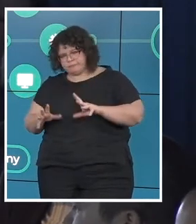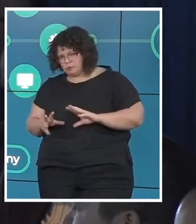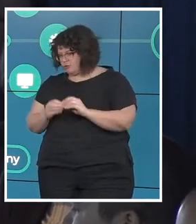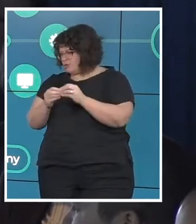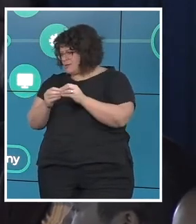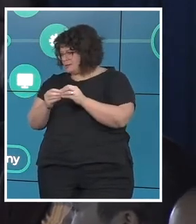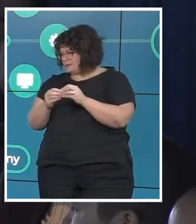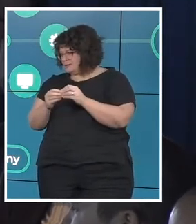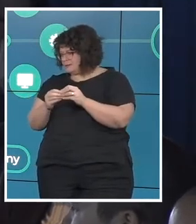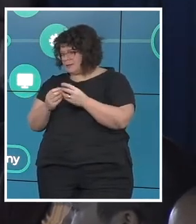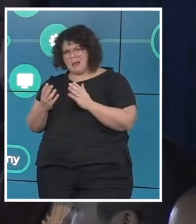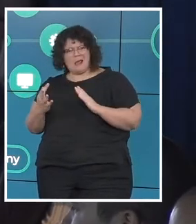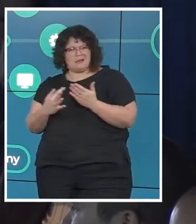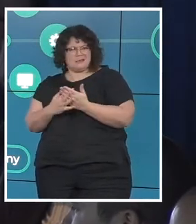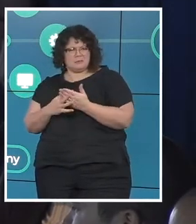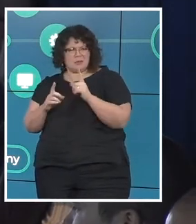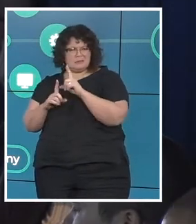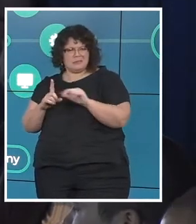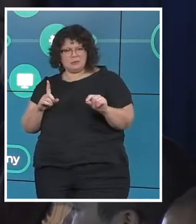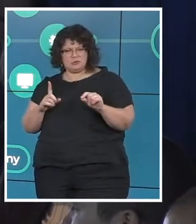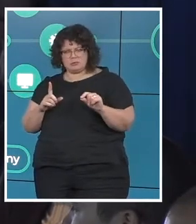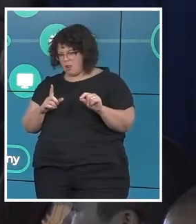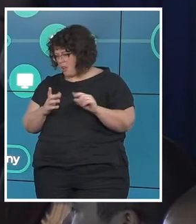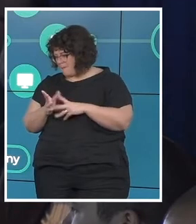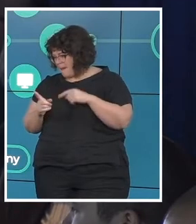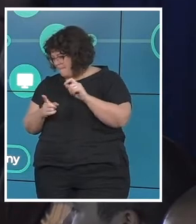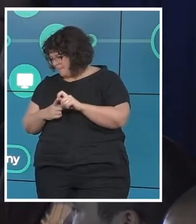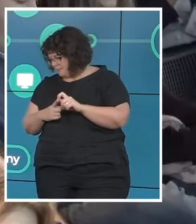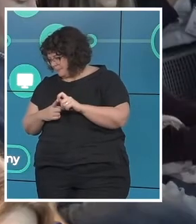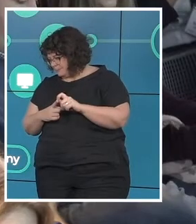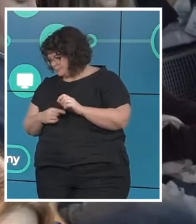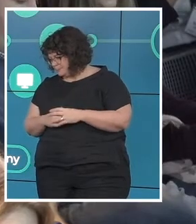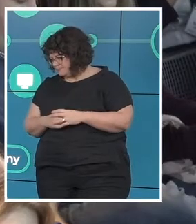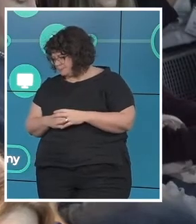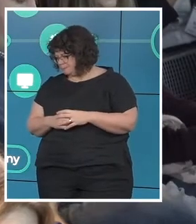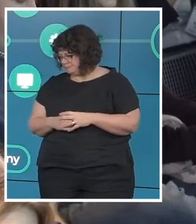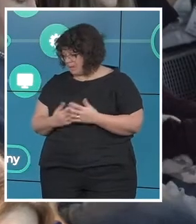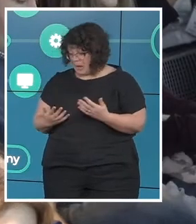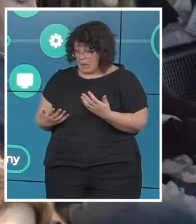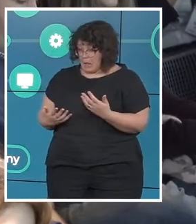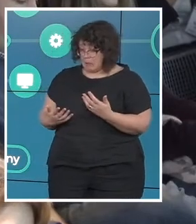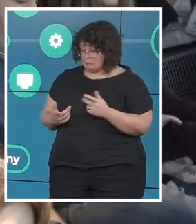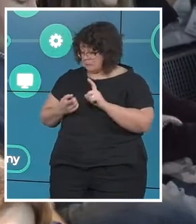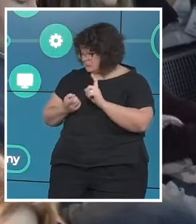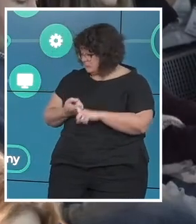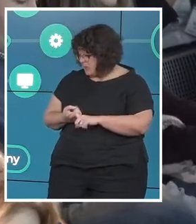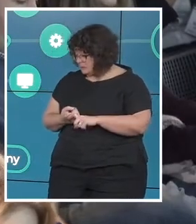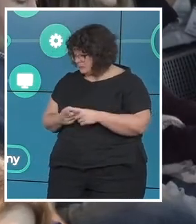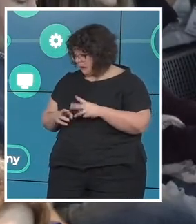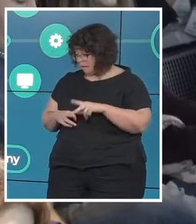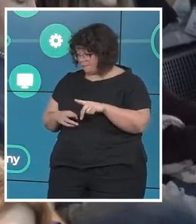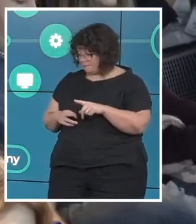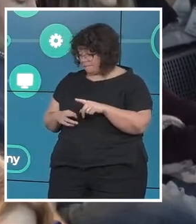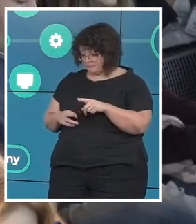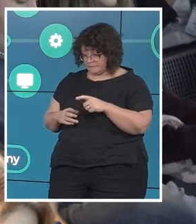outputs of that project are still available, but if someone has a look on the web, they might find the HaptiMap project. And I also guess